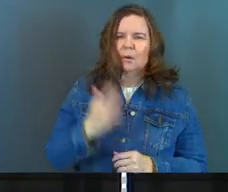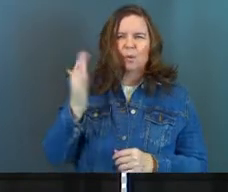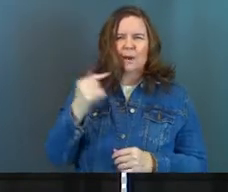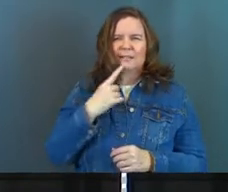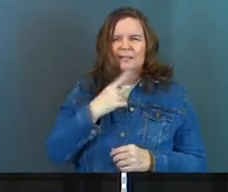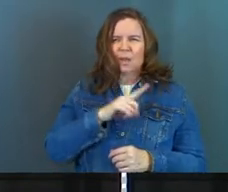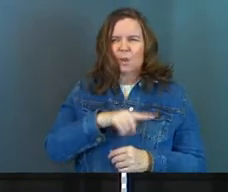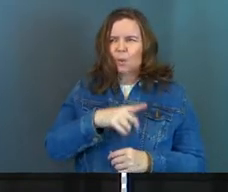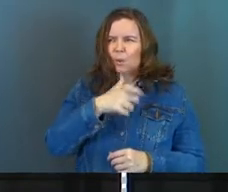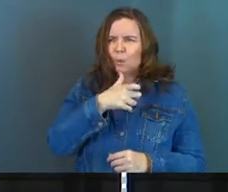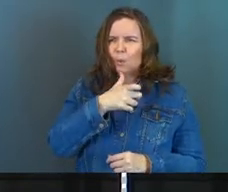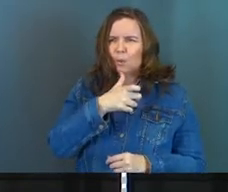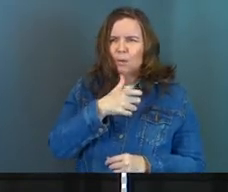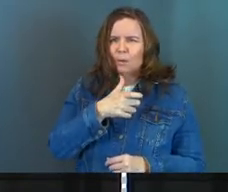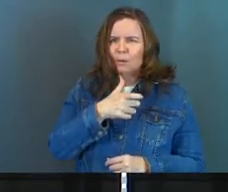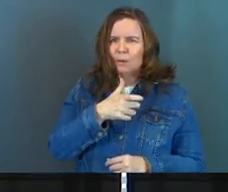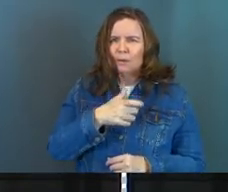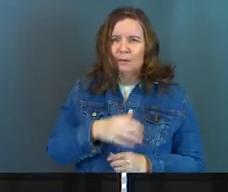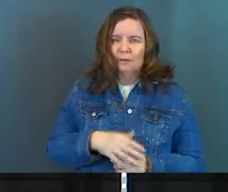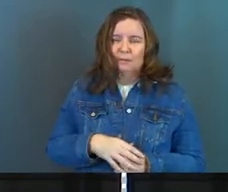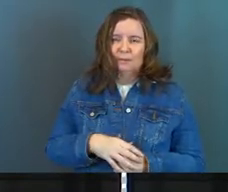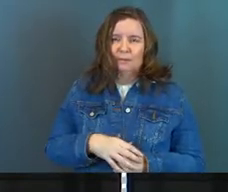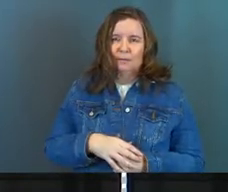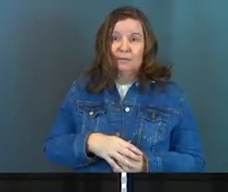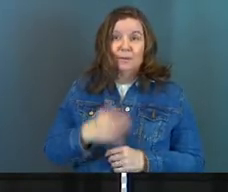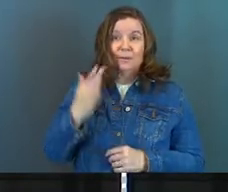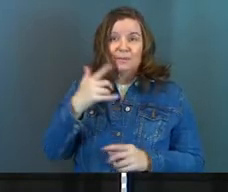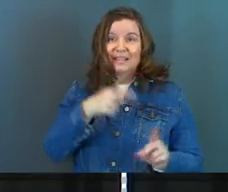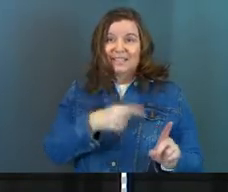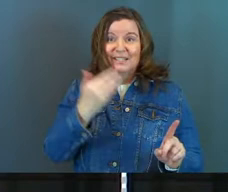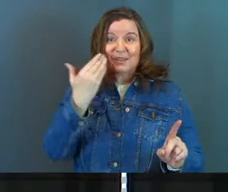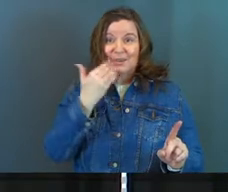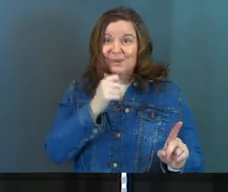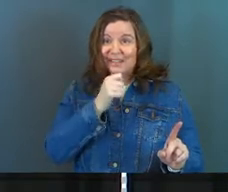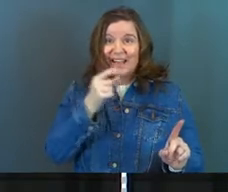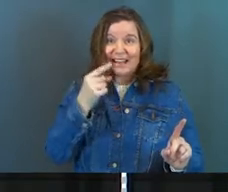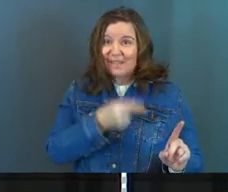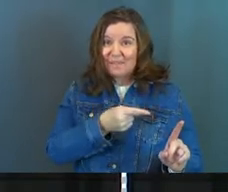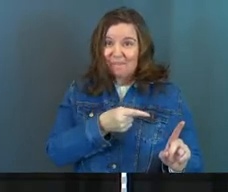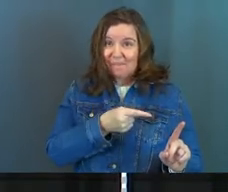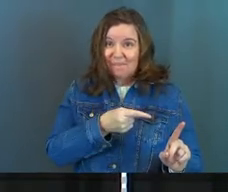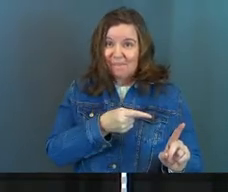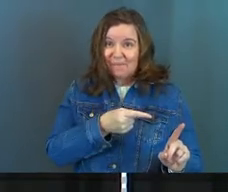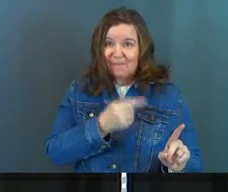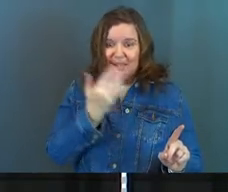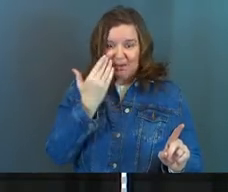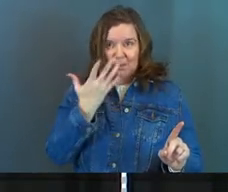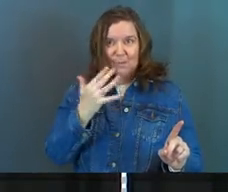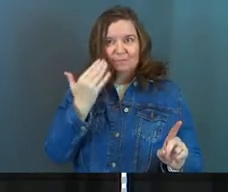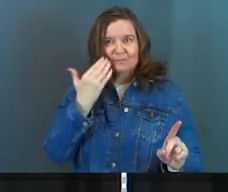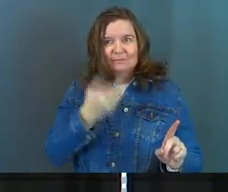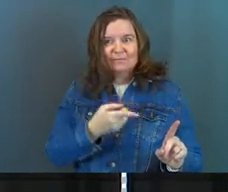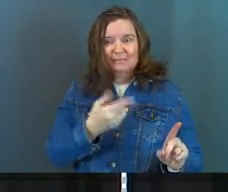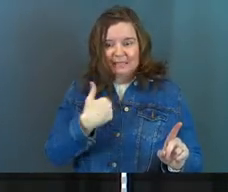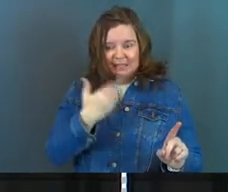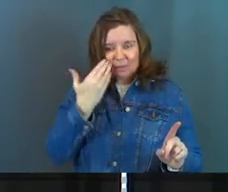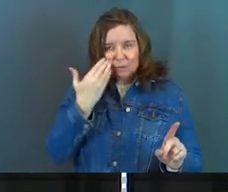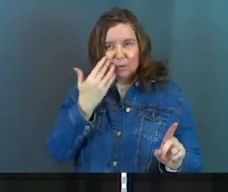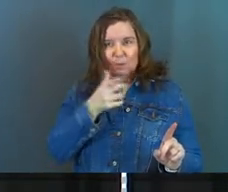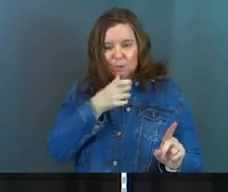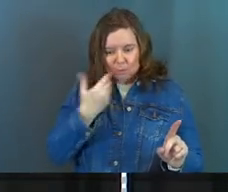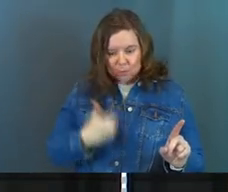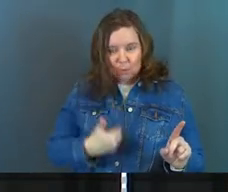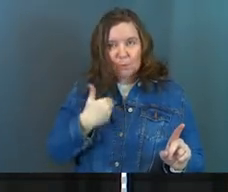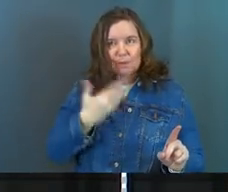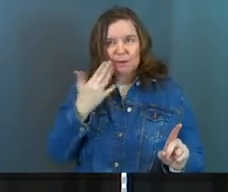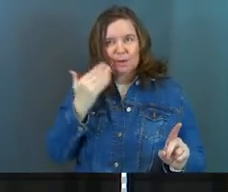Why does he say, Lord, who is it? Because he knew it wasn't him. He knew who